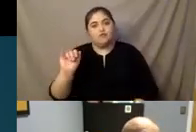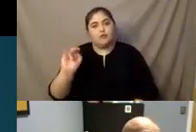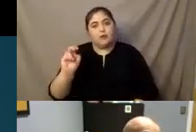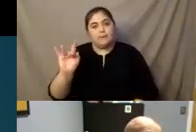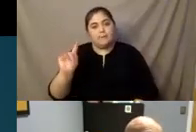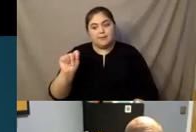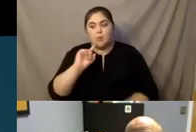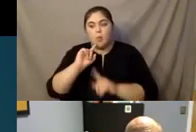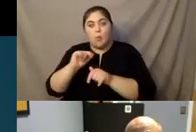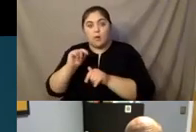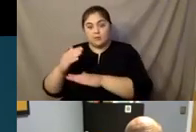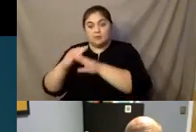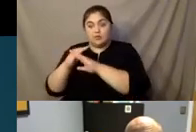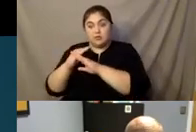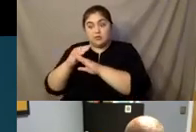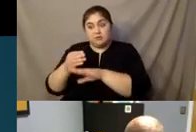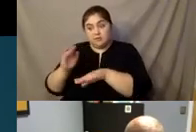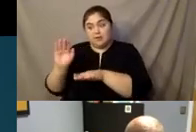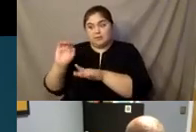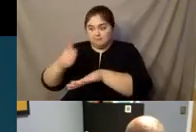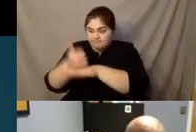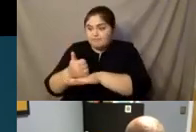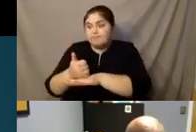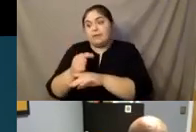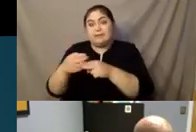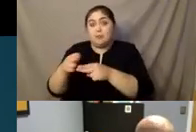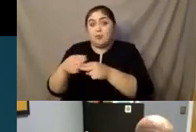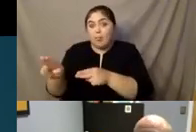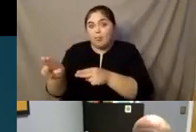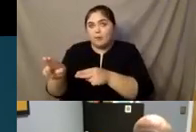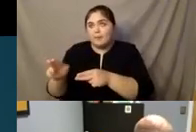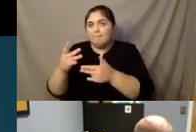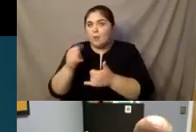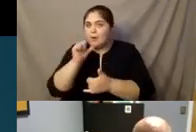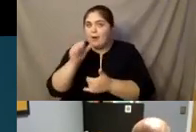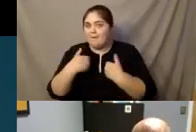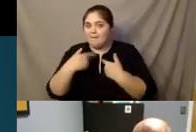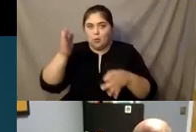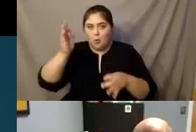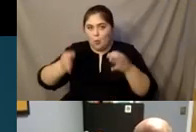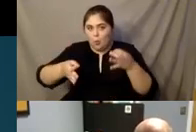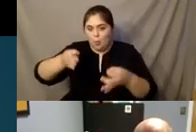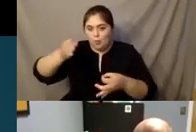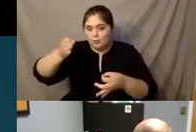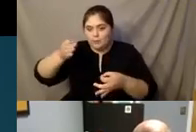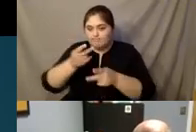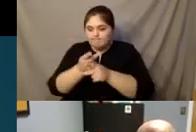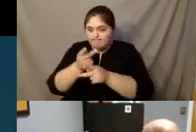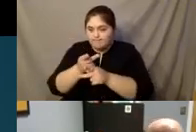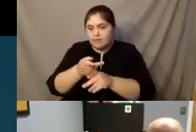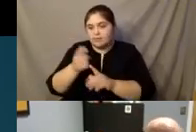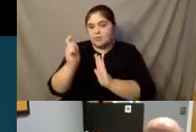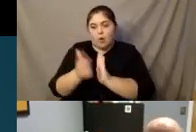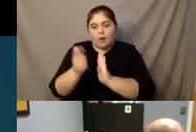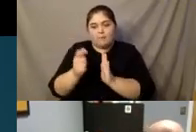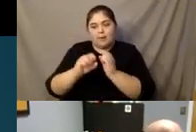of protection are issued temporarily as a full order, and we're not having courts keeping tabs on that to automatically extend